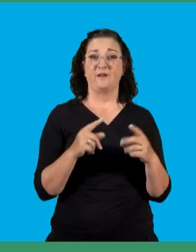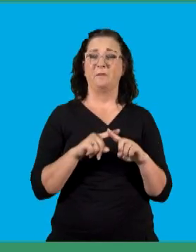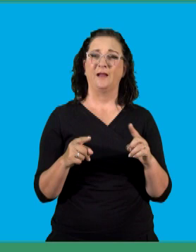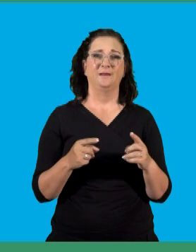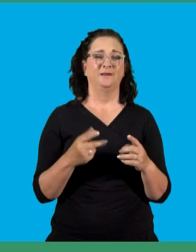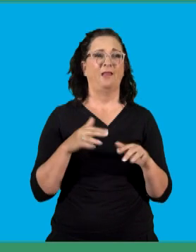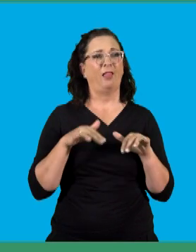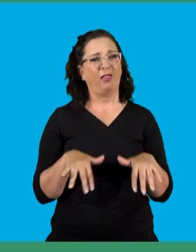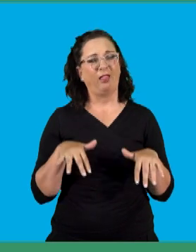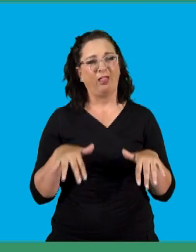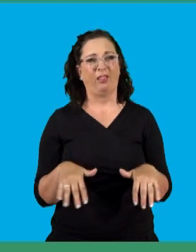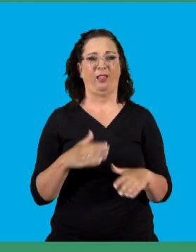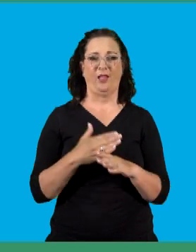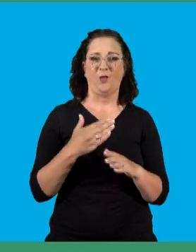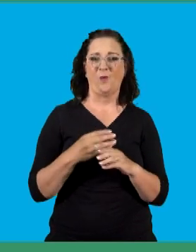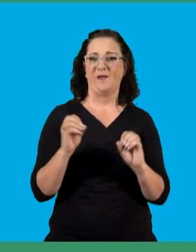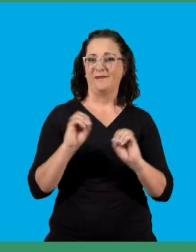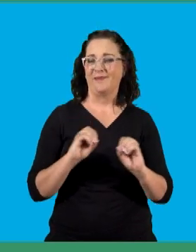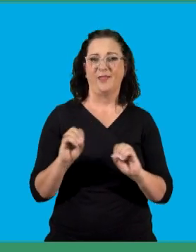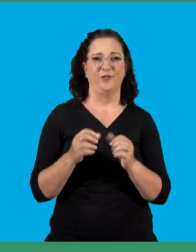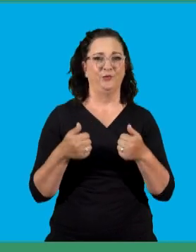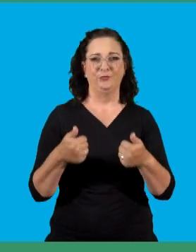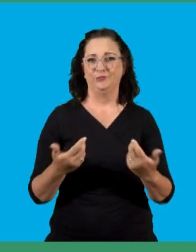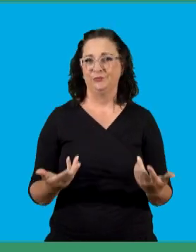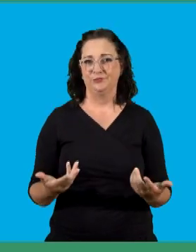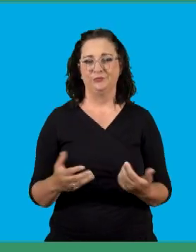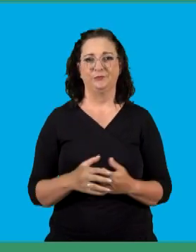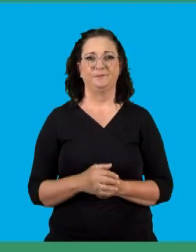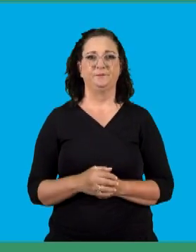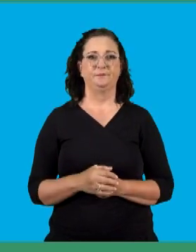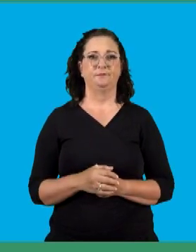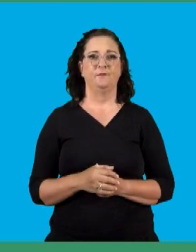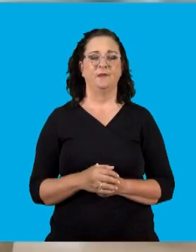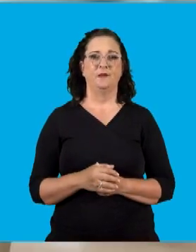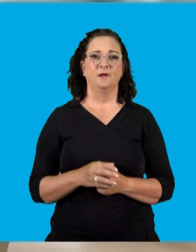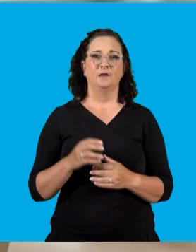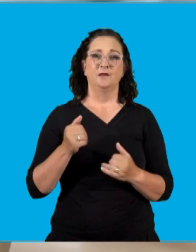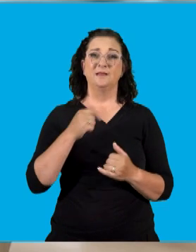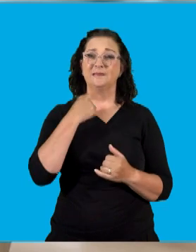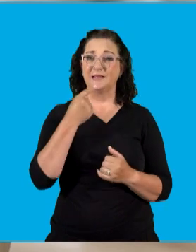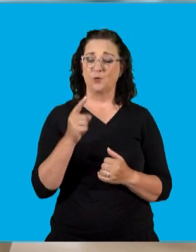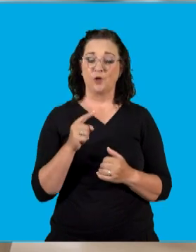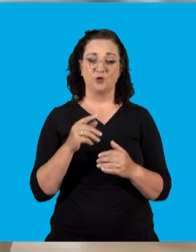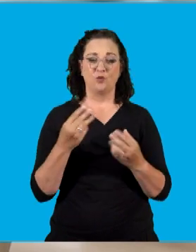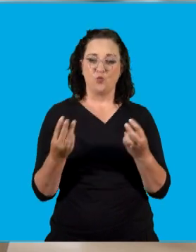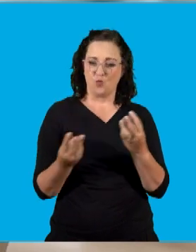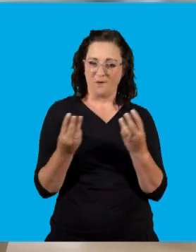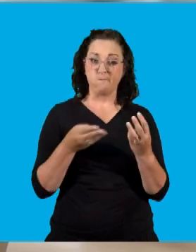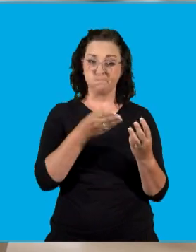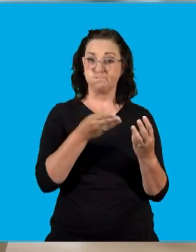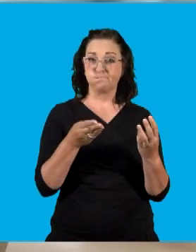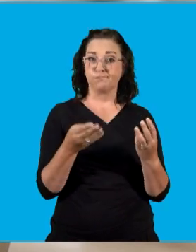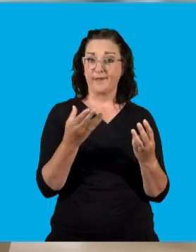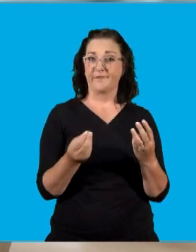productivity for a business to be sustainable. So when we talk of unproductive workforce, we are referring to workers who